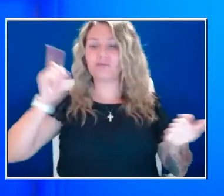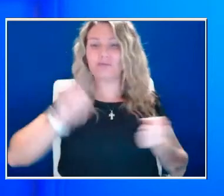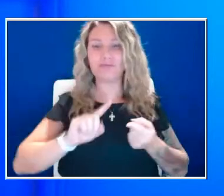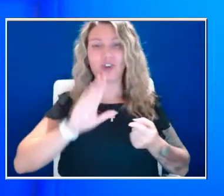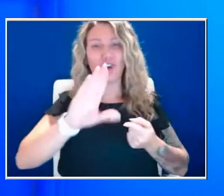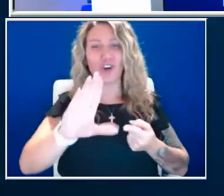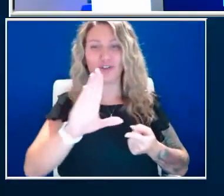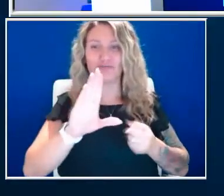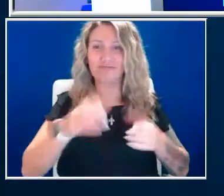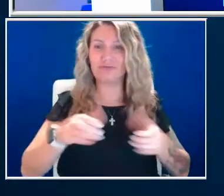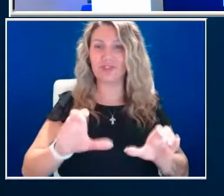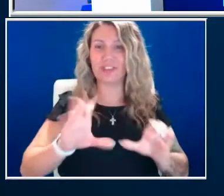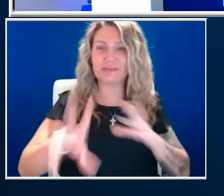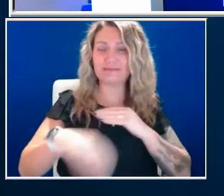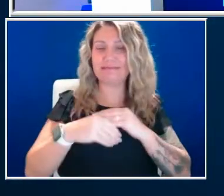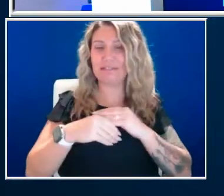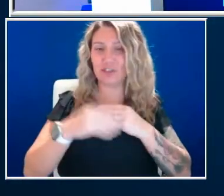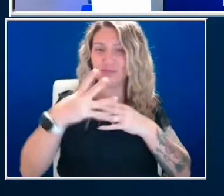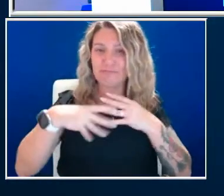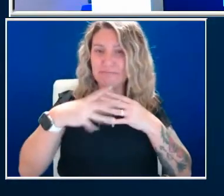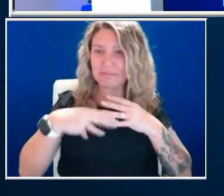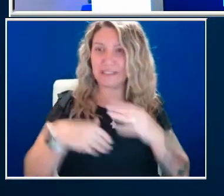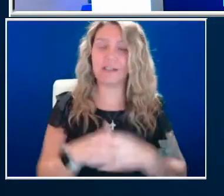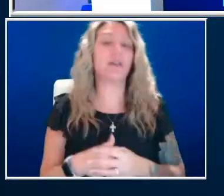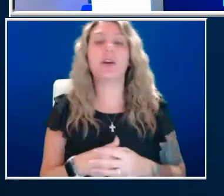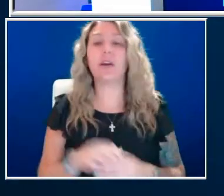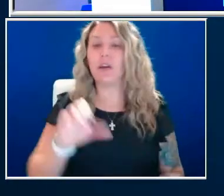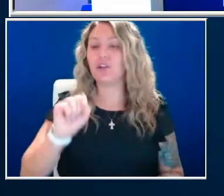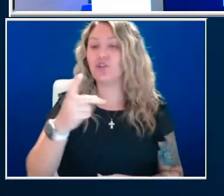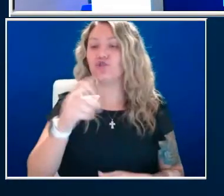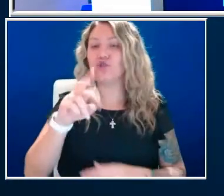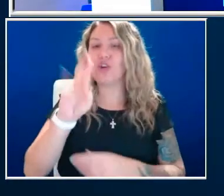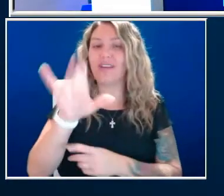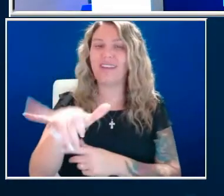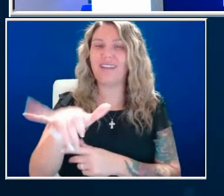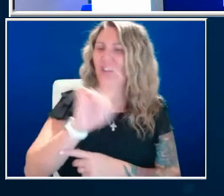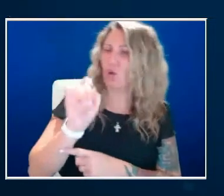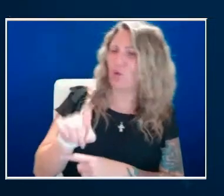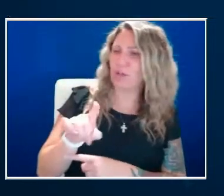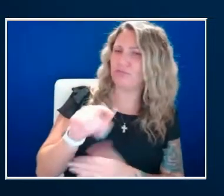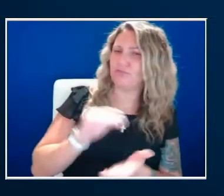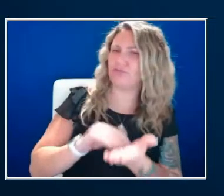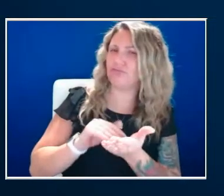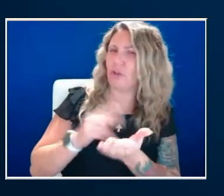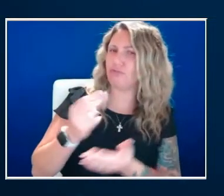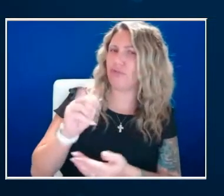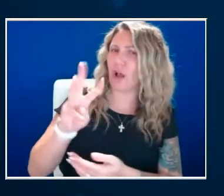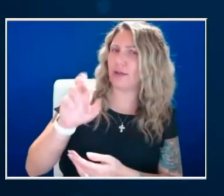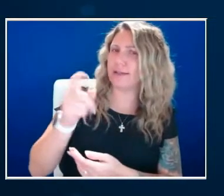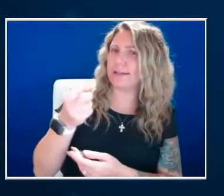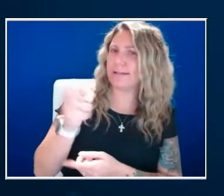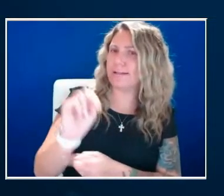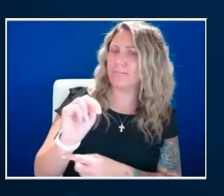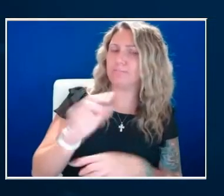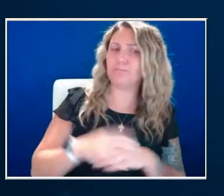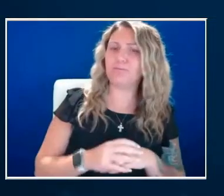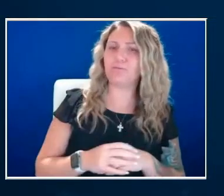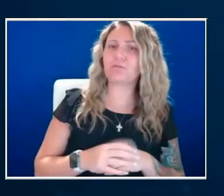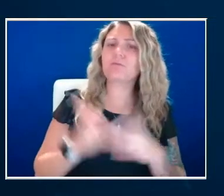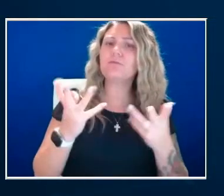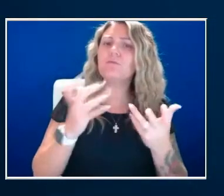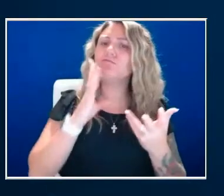episode. Okay, Shirley has a question, Dr. Hawkinson. She wants to just talk about adults